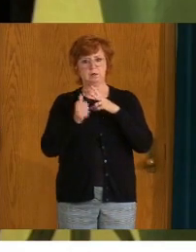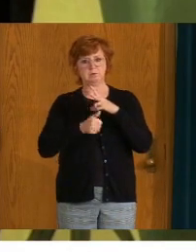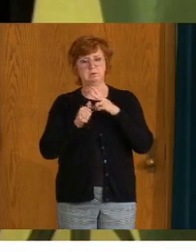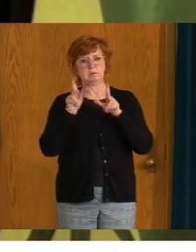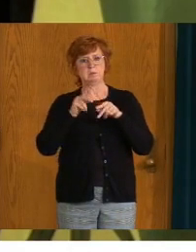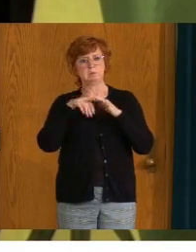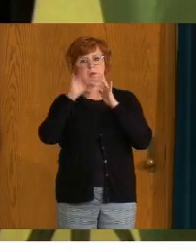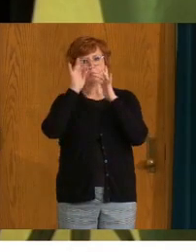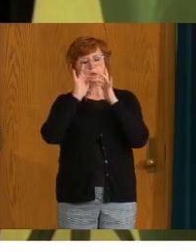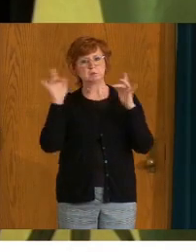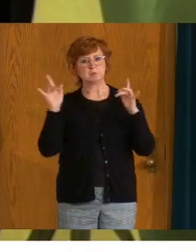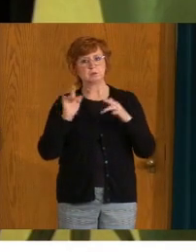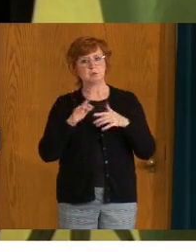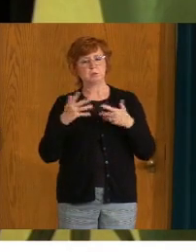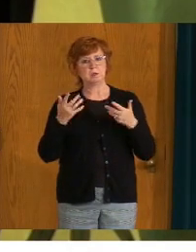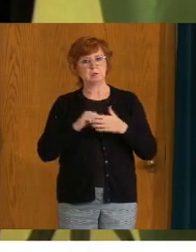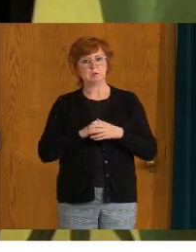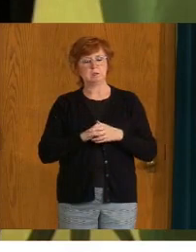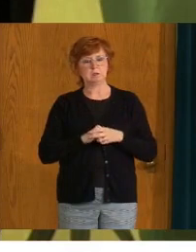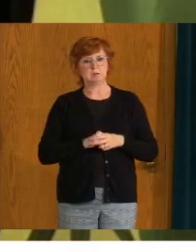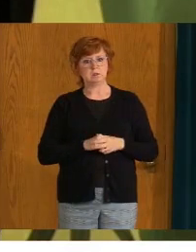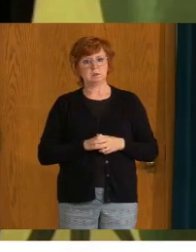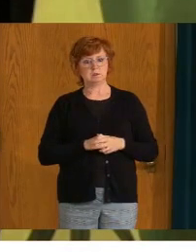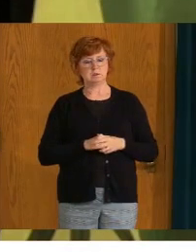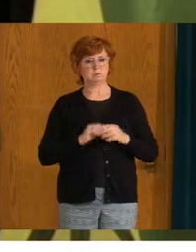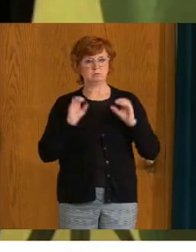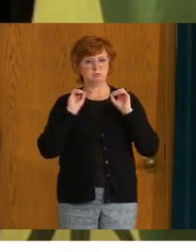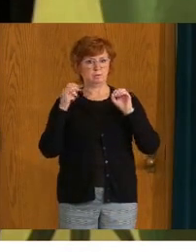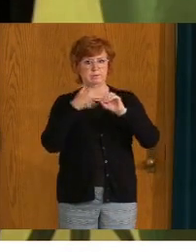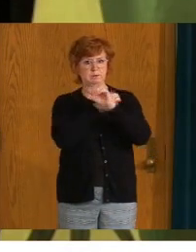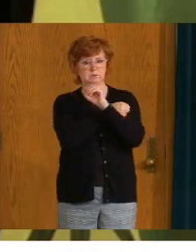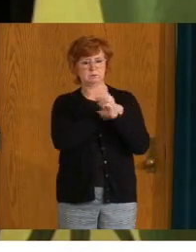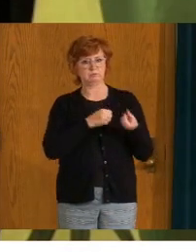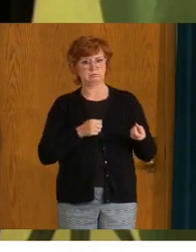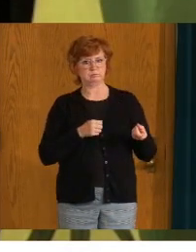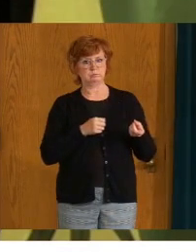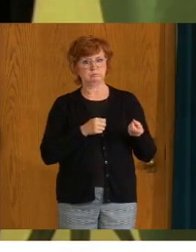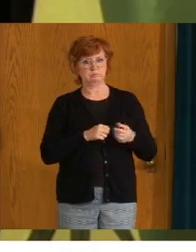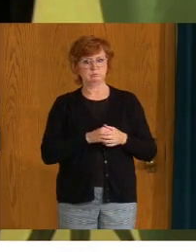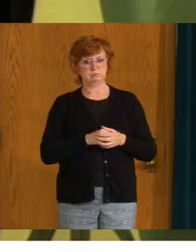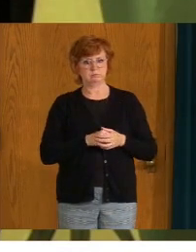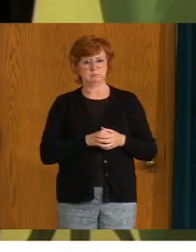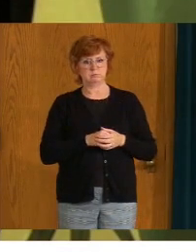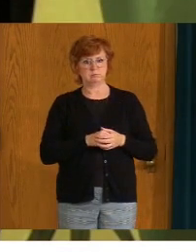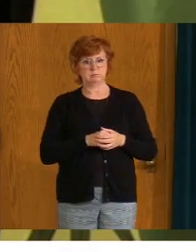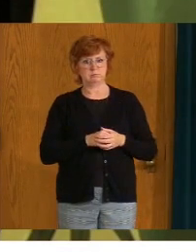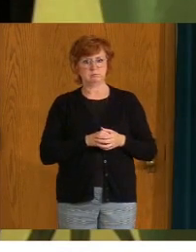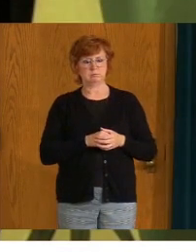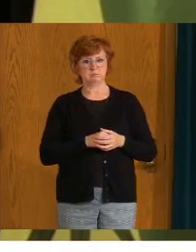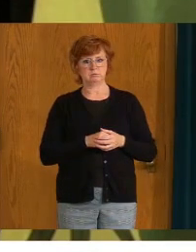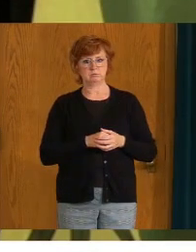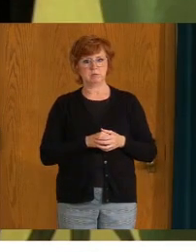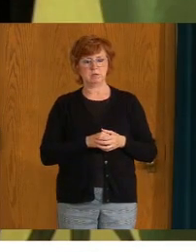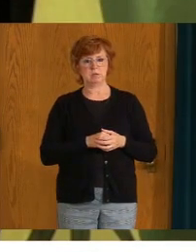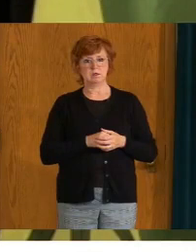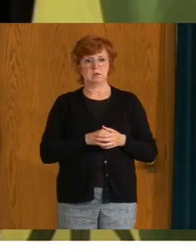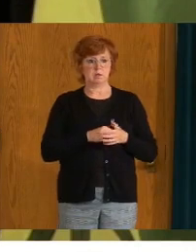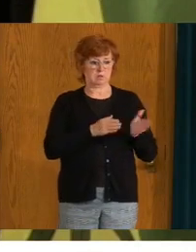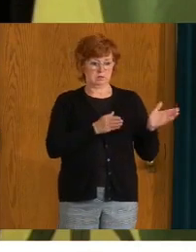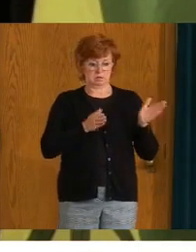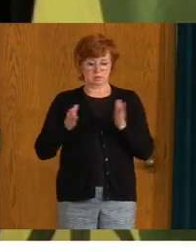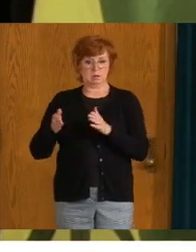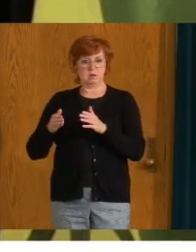in our hospitals are people that are not vaccinated. So as we move forward and learn to live with COVID, as Dr. Shahab says, I